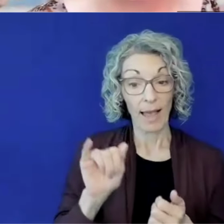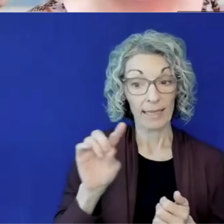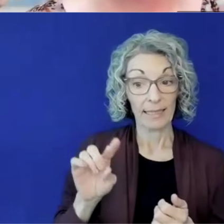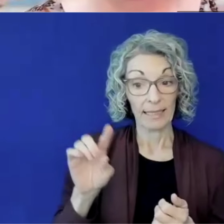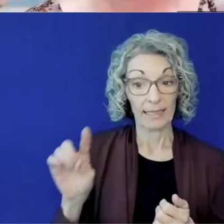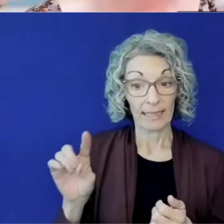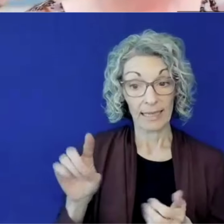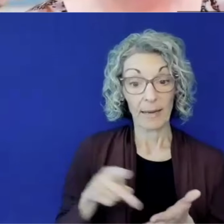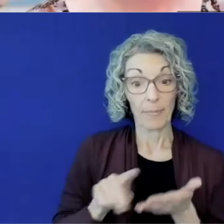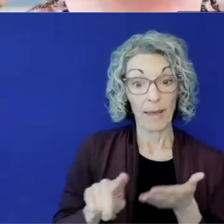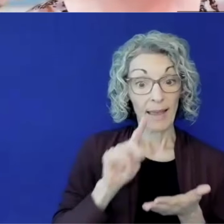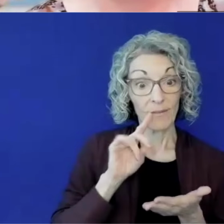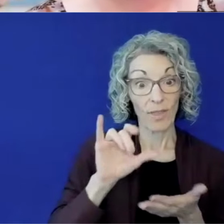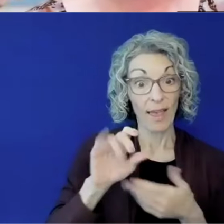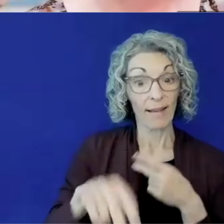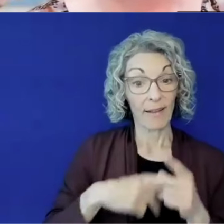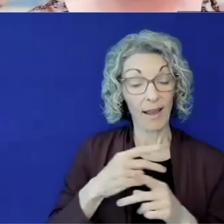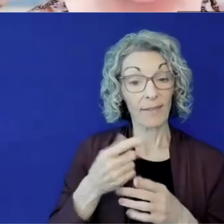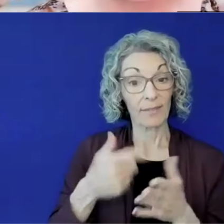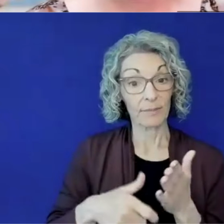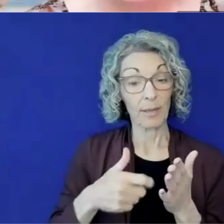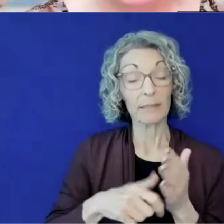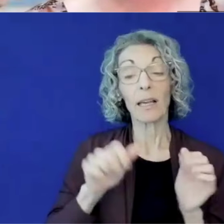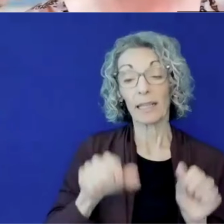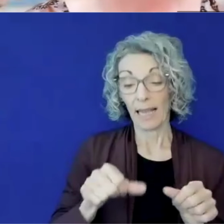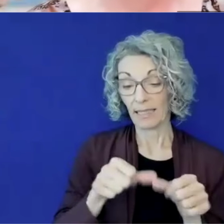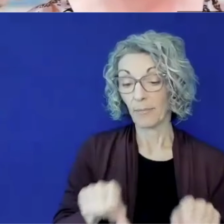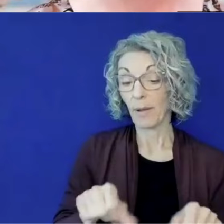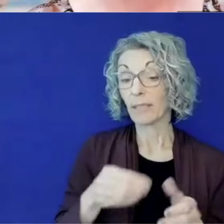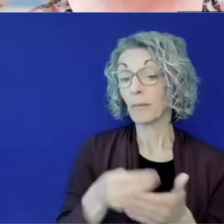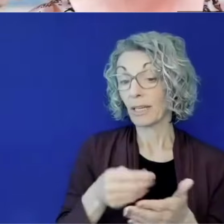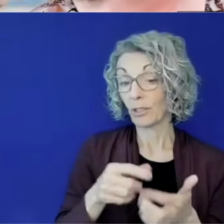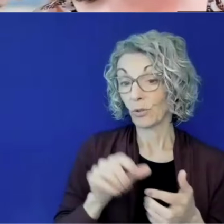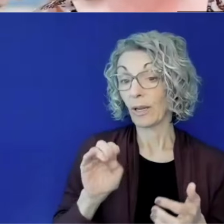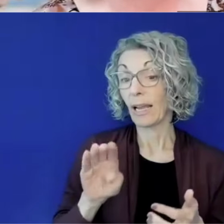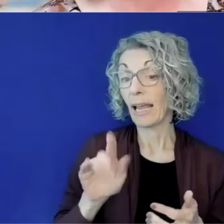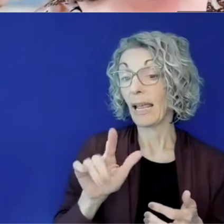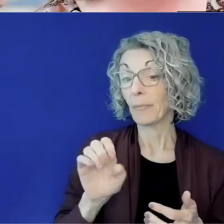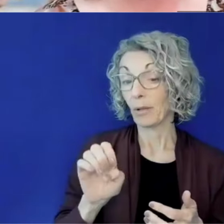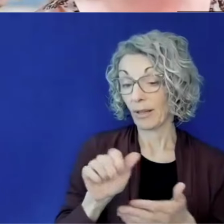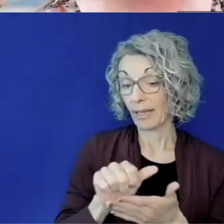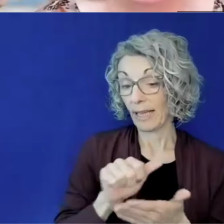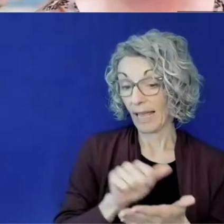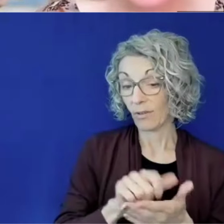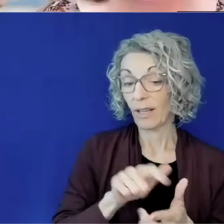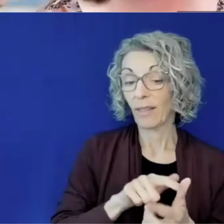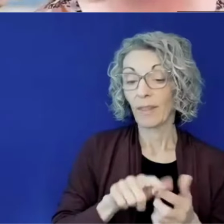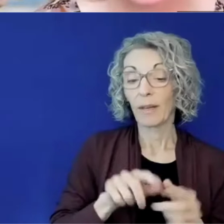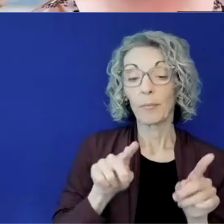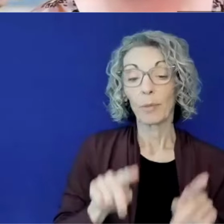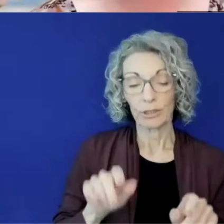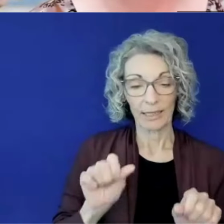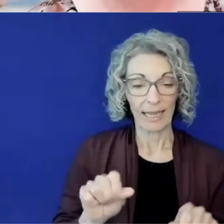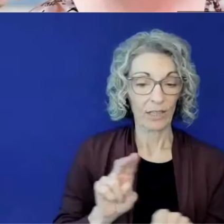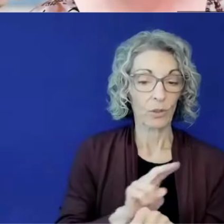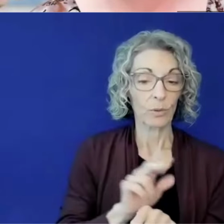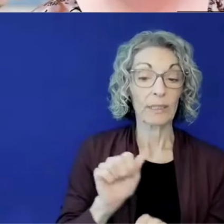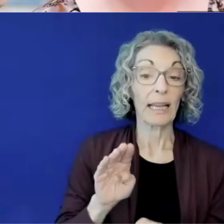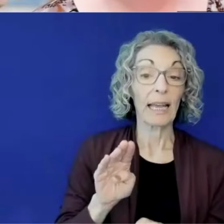types of expenses, they could deposit the money into their ABLE account, and then the person could use their ABLE account to pay for those